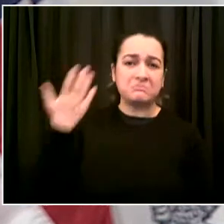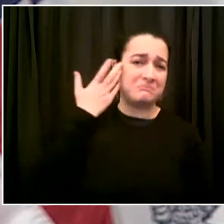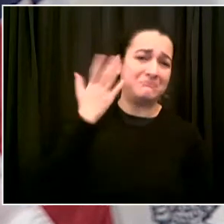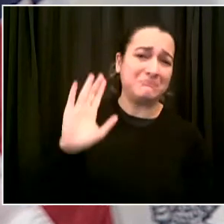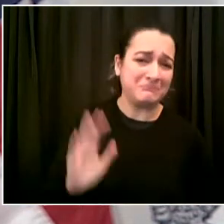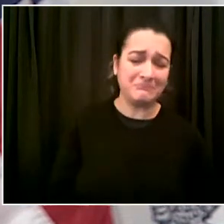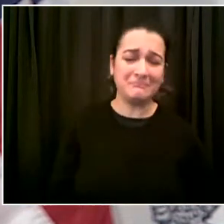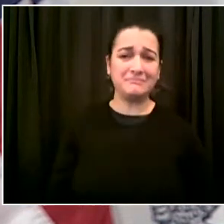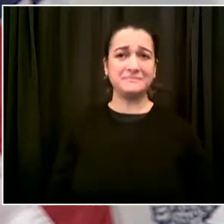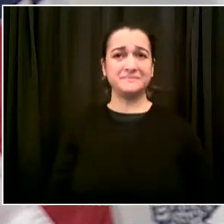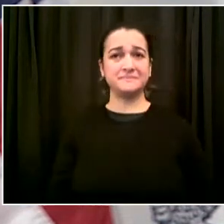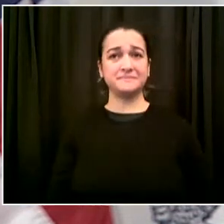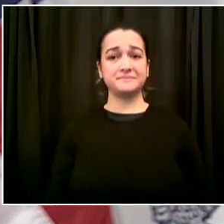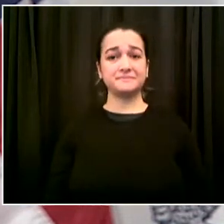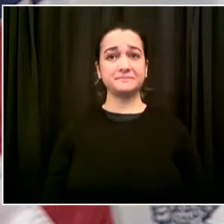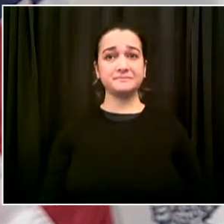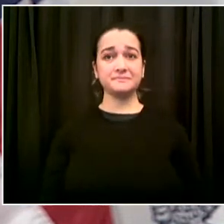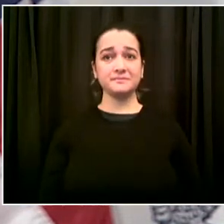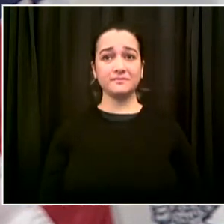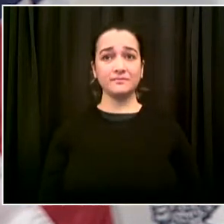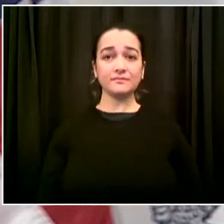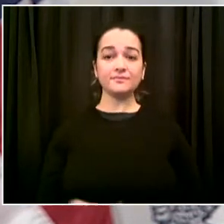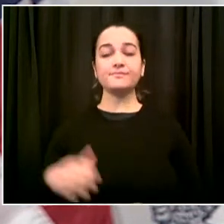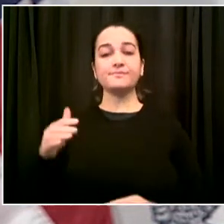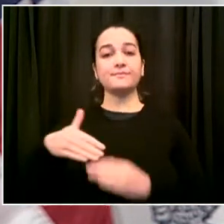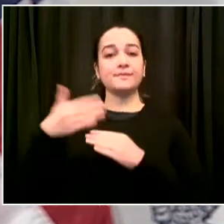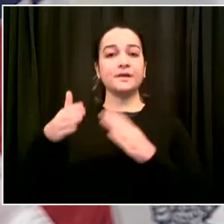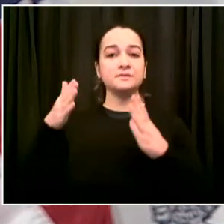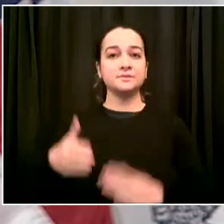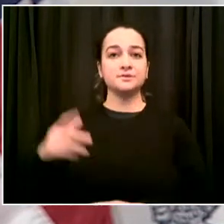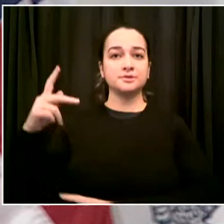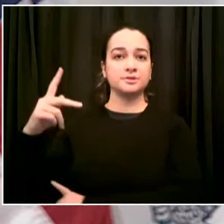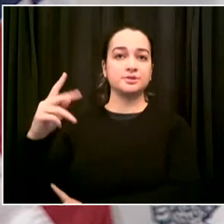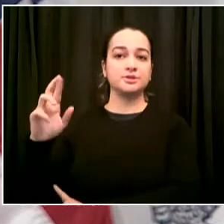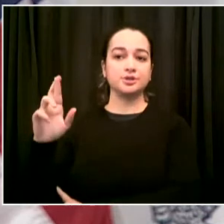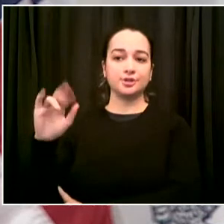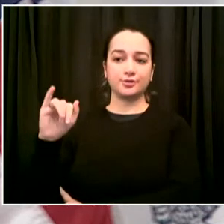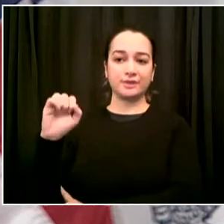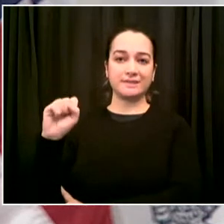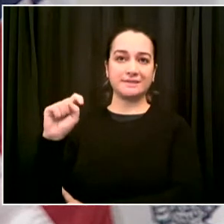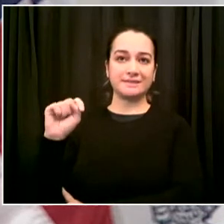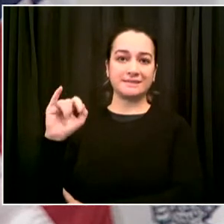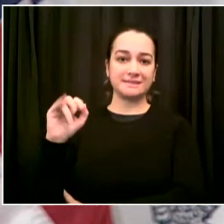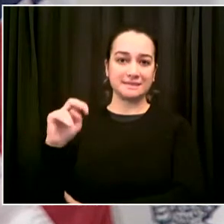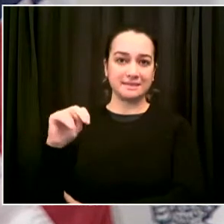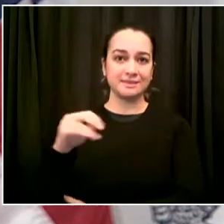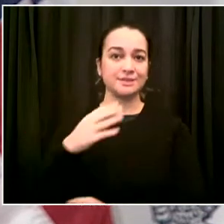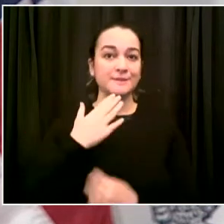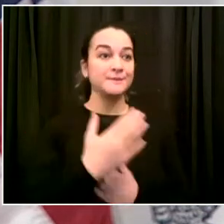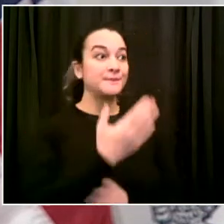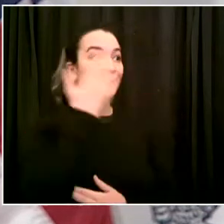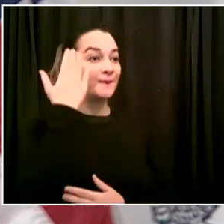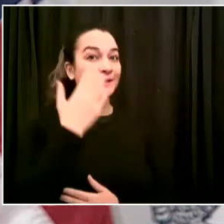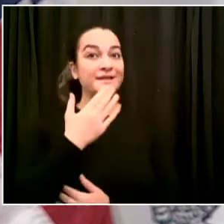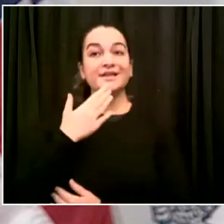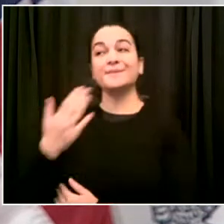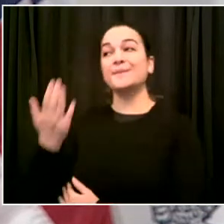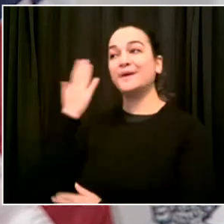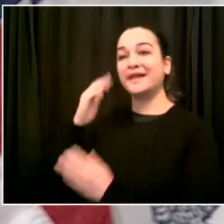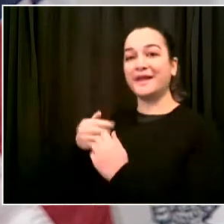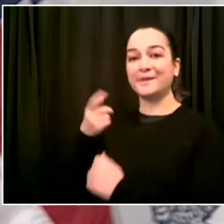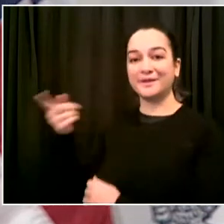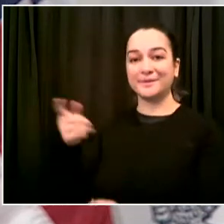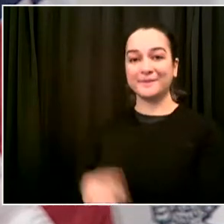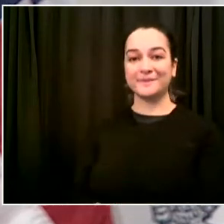How you doing? Good, hanging in there. What are you seeing? Are you on Staten Island right now? I am,